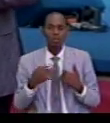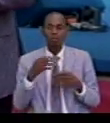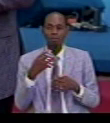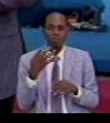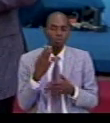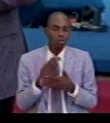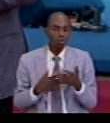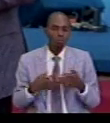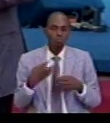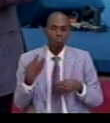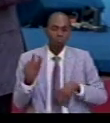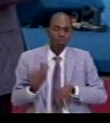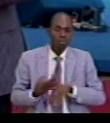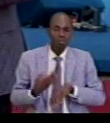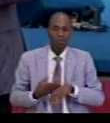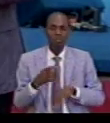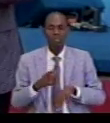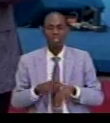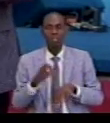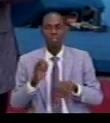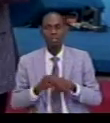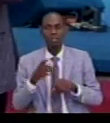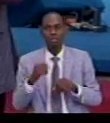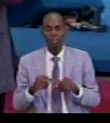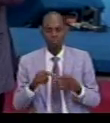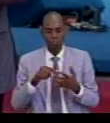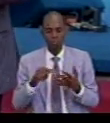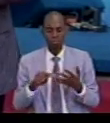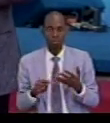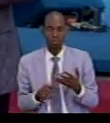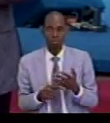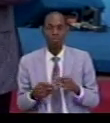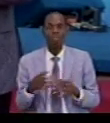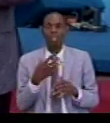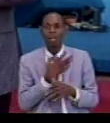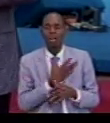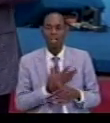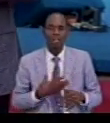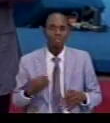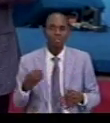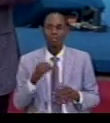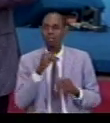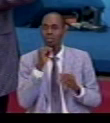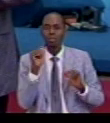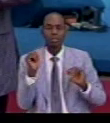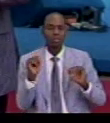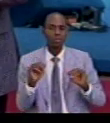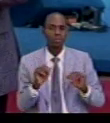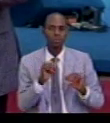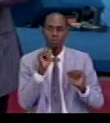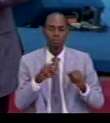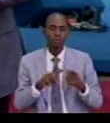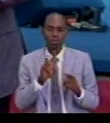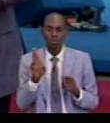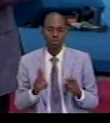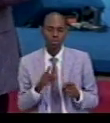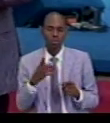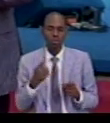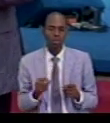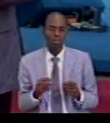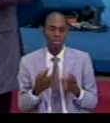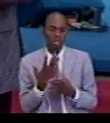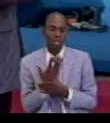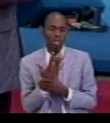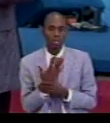in her finger joints, and the hands were in flexion contraction, and she could no more use her hands. But by the grace of